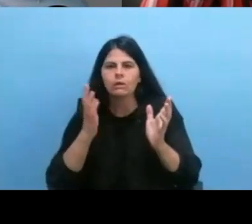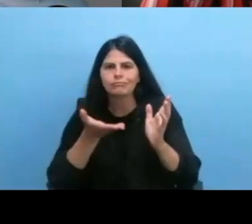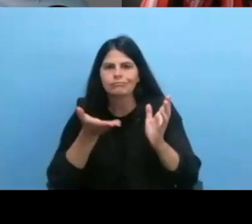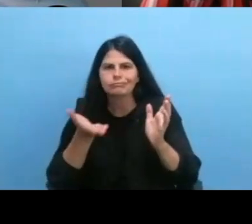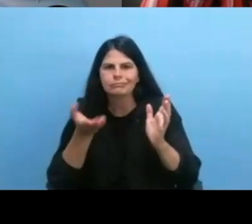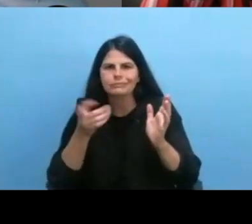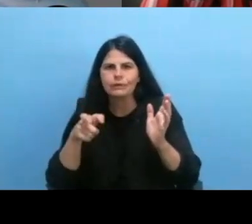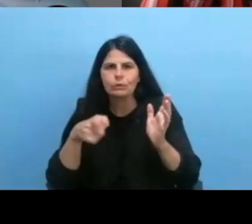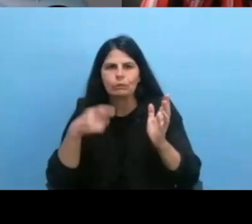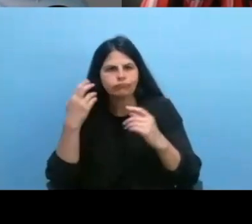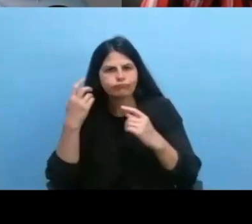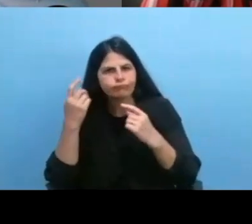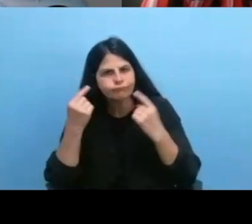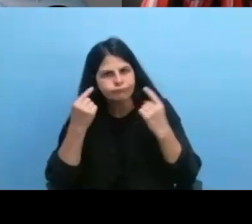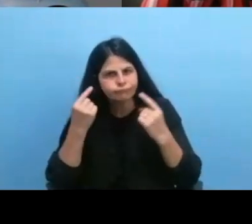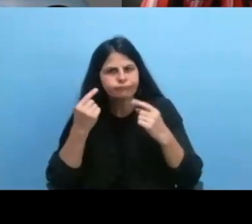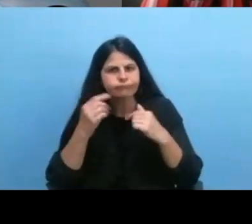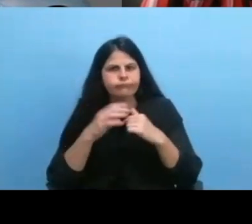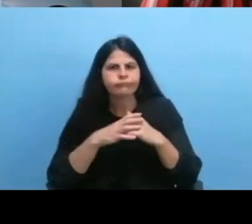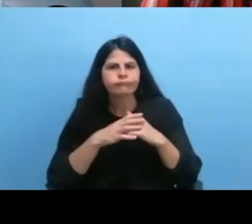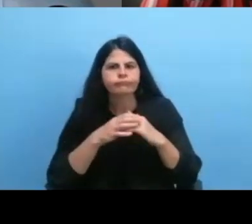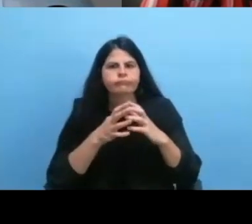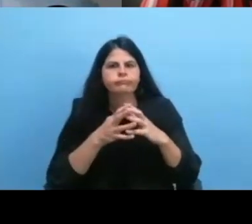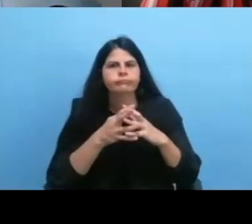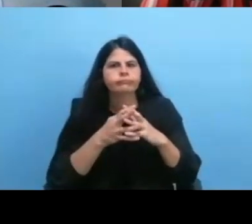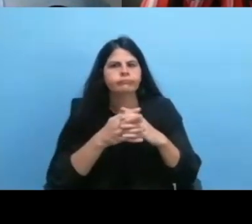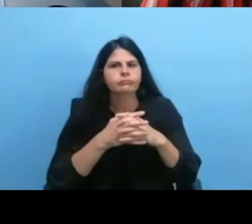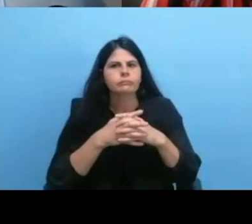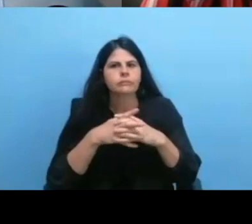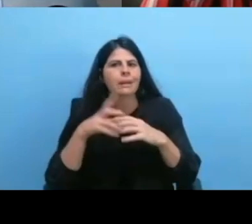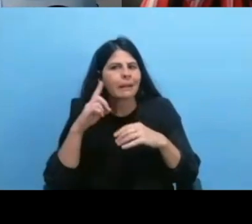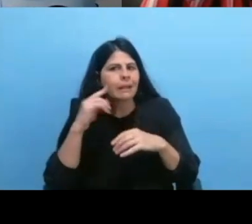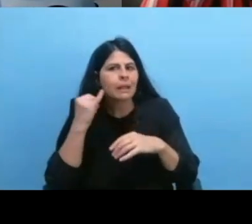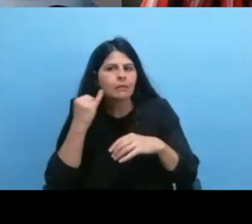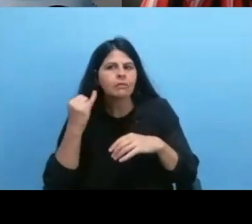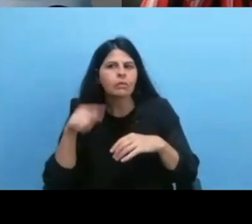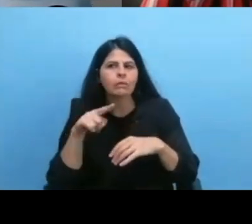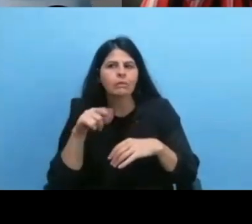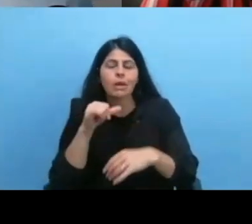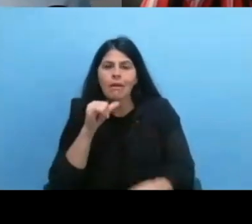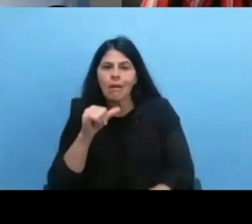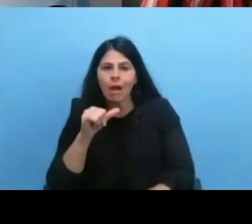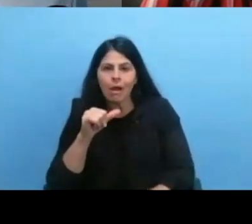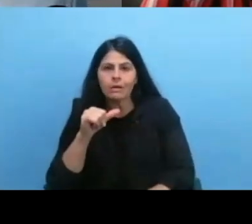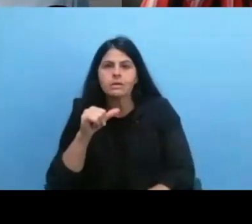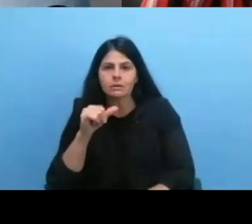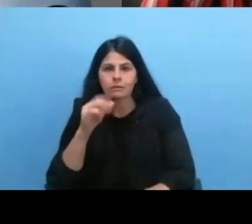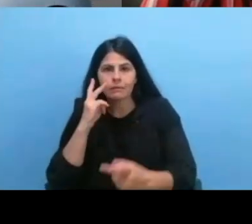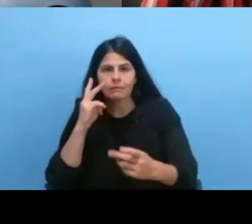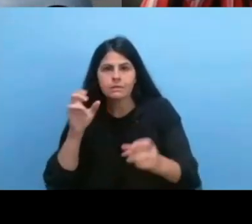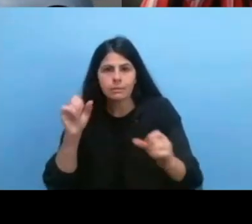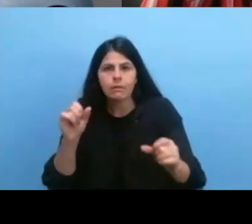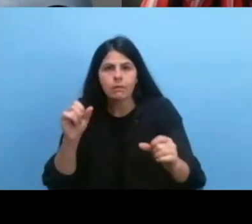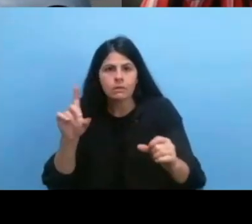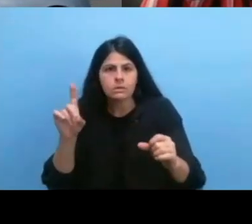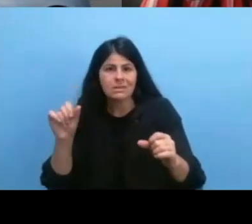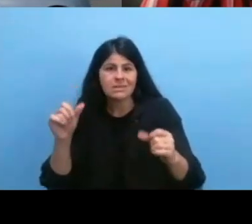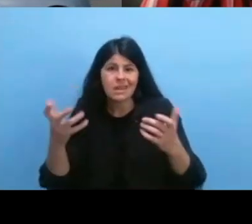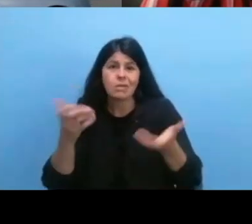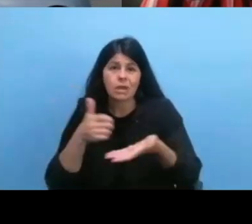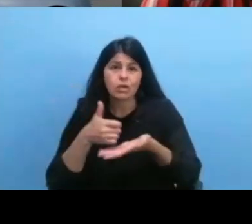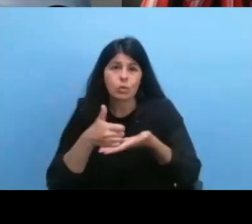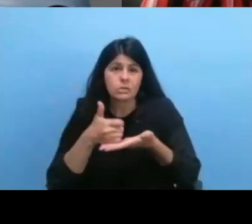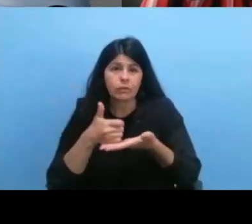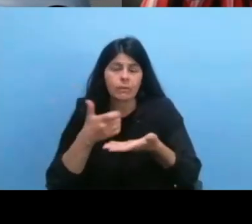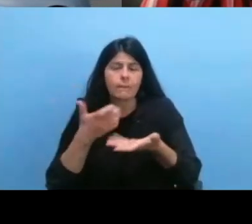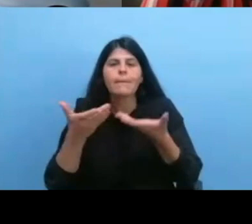know. I still think if you have a non-invisible disability, it could be useful after, again, maybe after the job has been